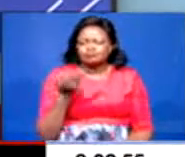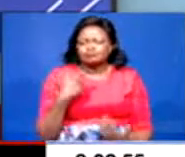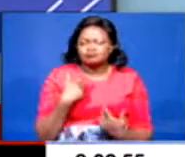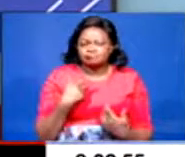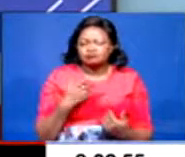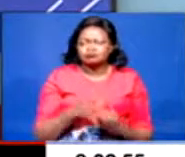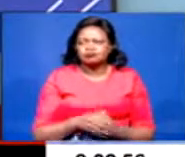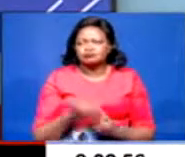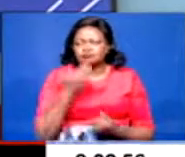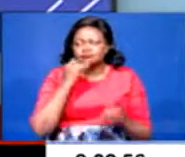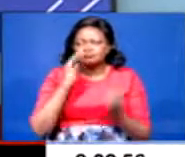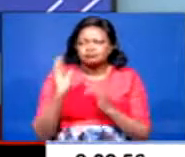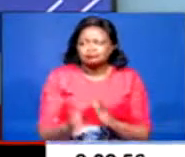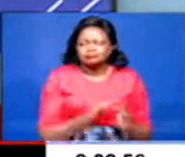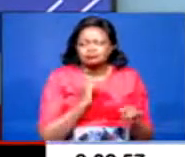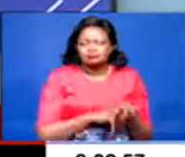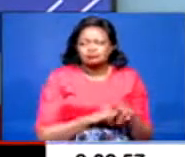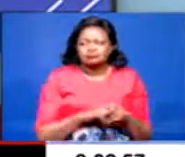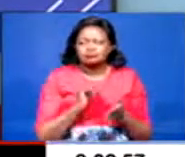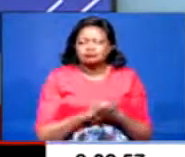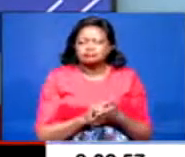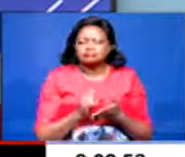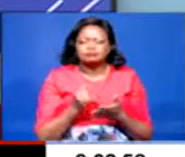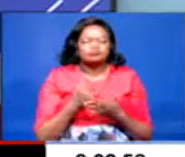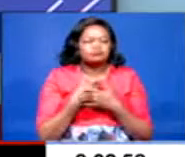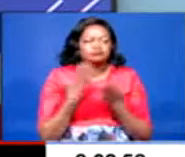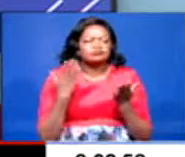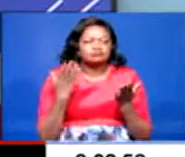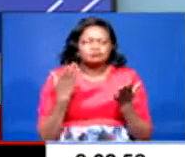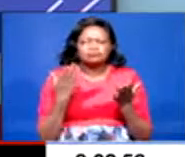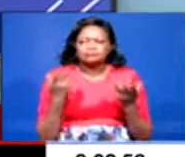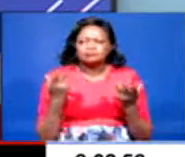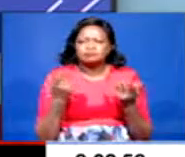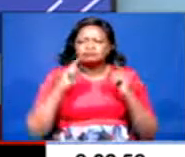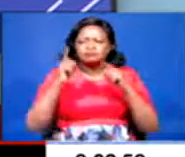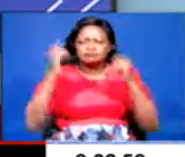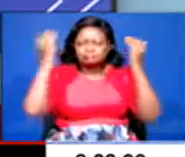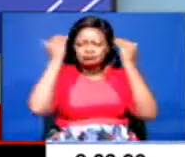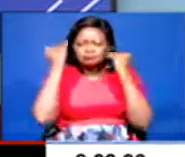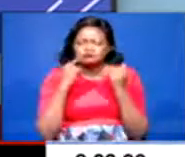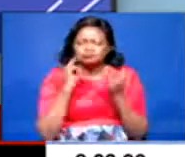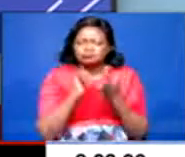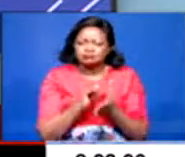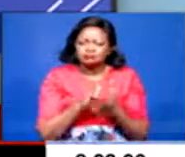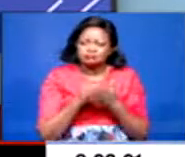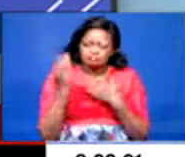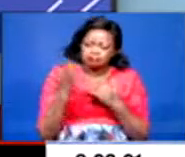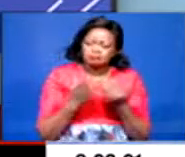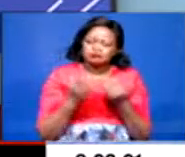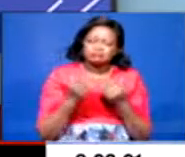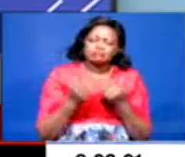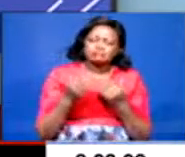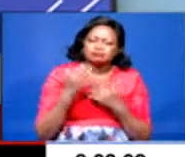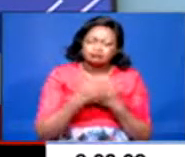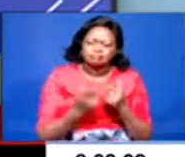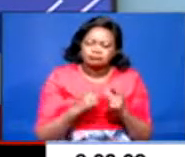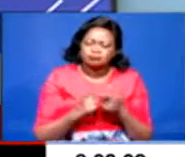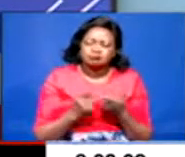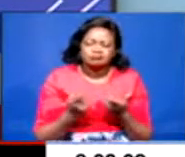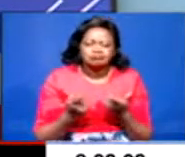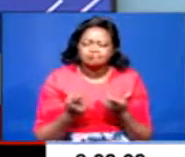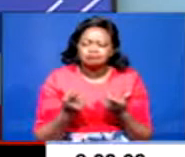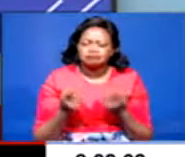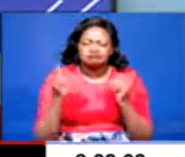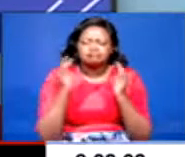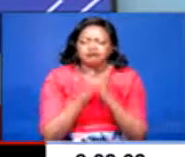better plan this time. So that in any case, this thing goes to court and they are told, bring the servers, they wouldn't be giving the kind of excuses they